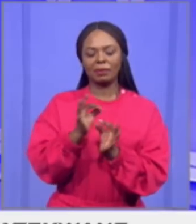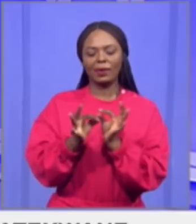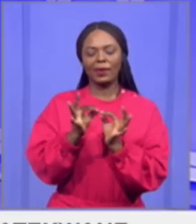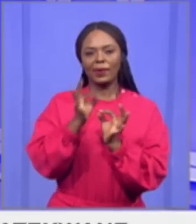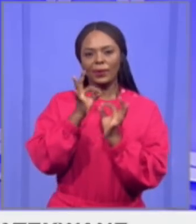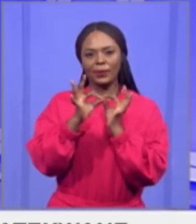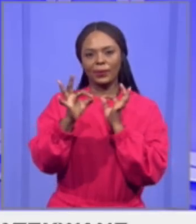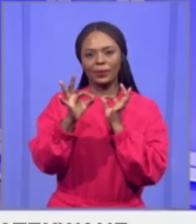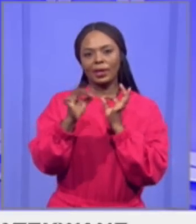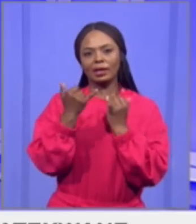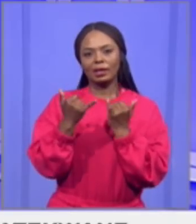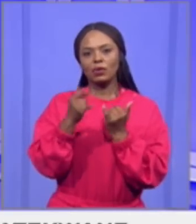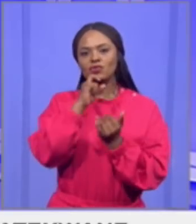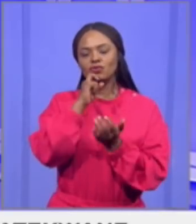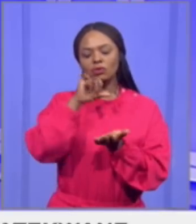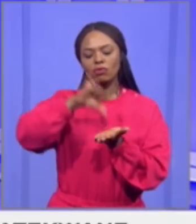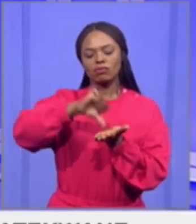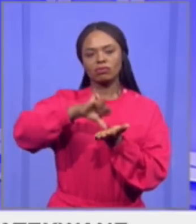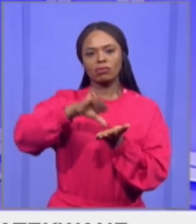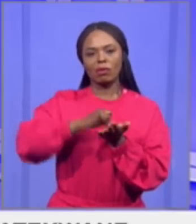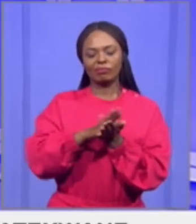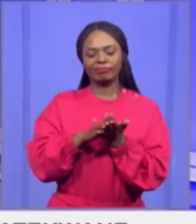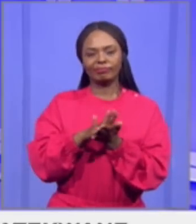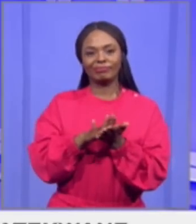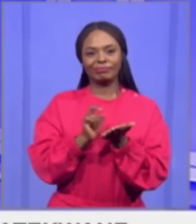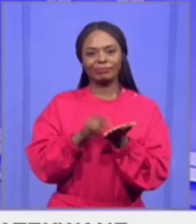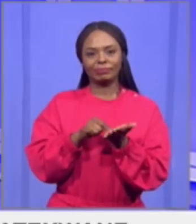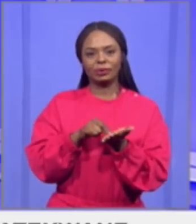sebedisa cannabis oil e phekolang.